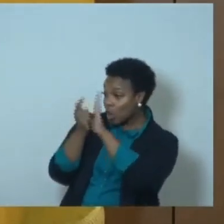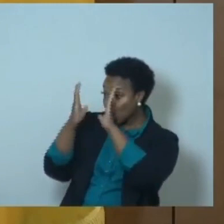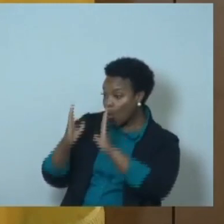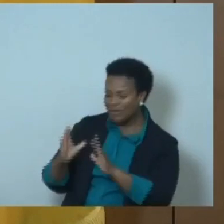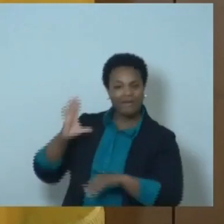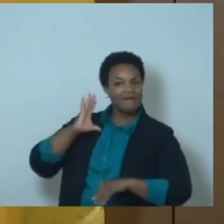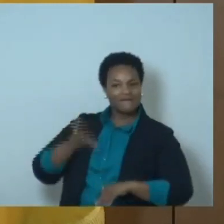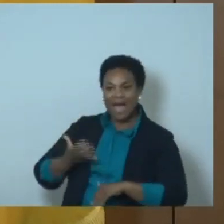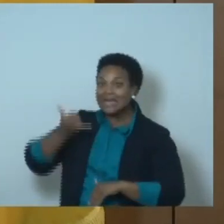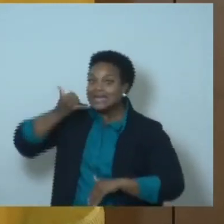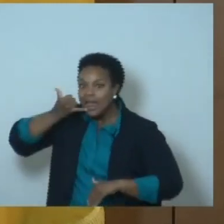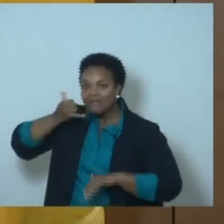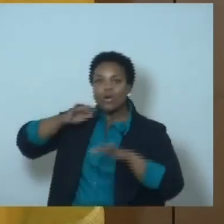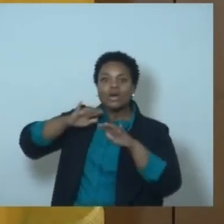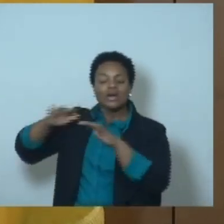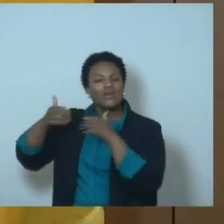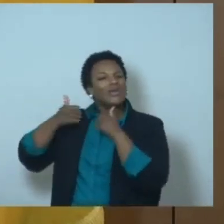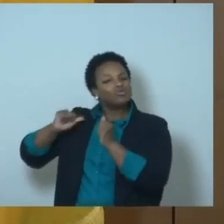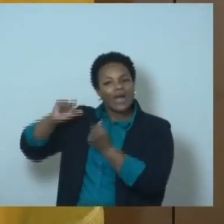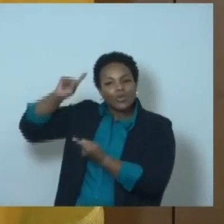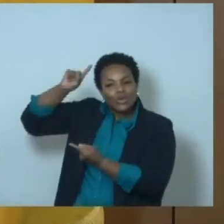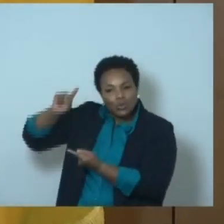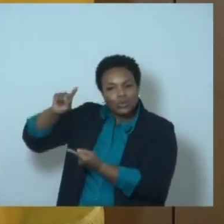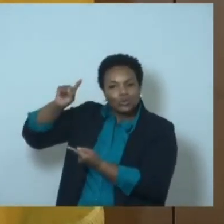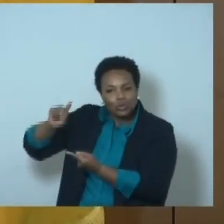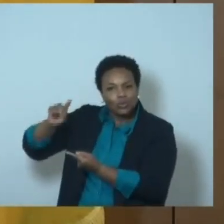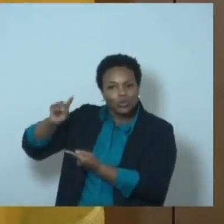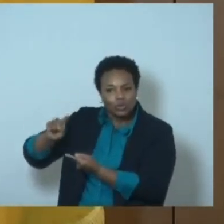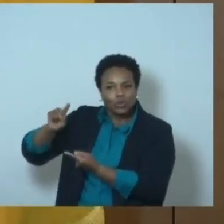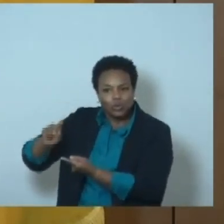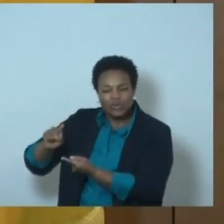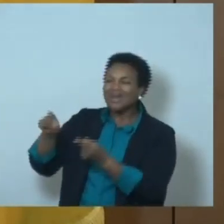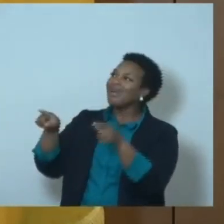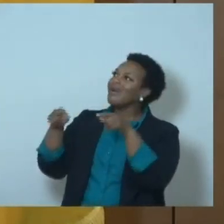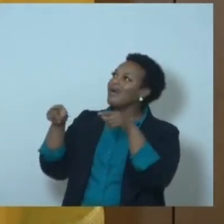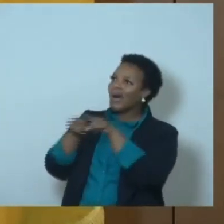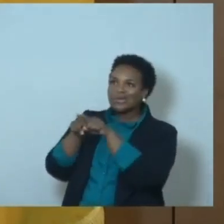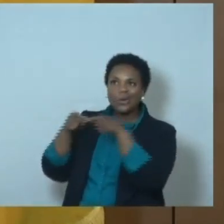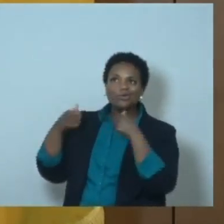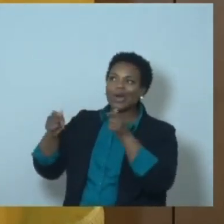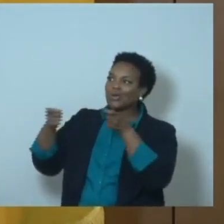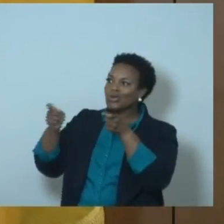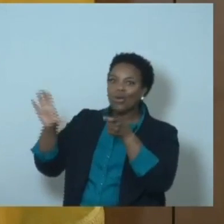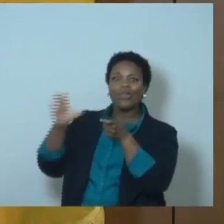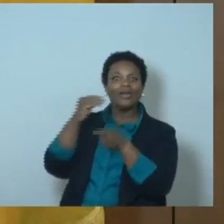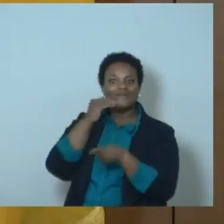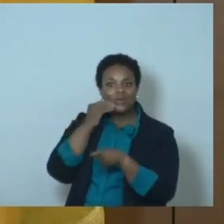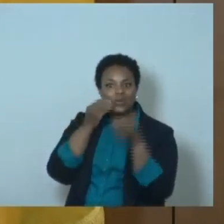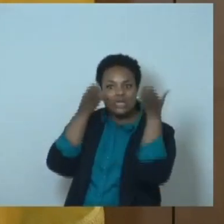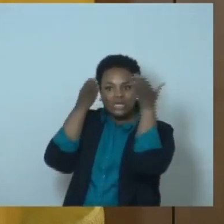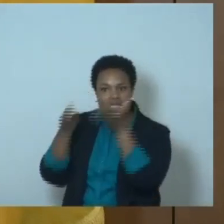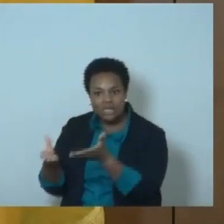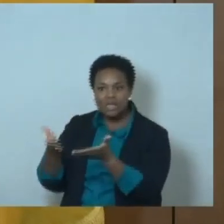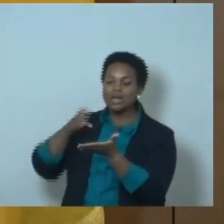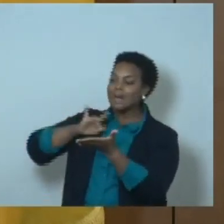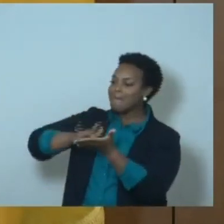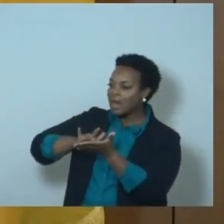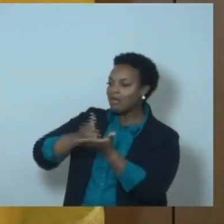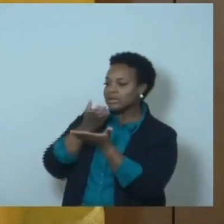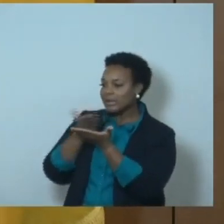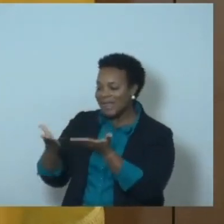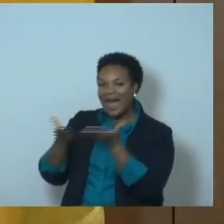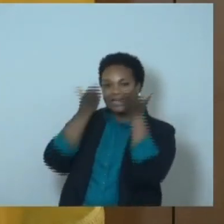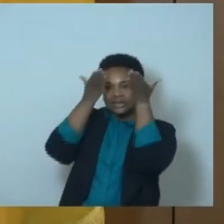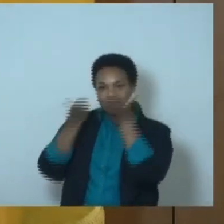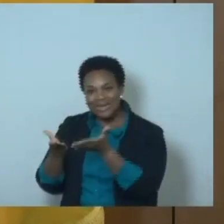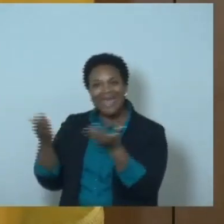that you'd minimize risk. Tried to also manage how food, everything, supplies, medical care, everything. We couldn't get the federal side